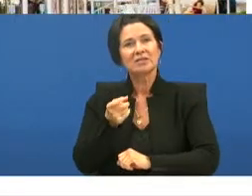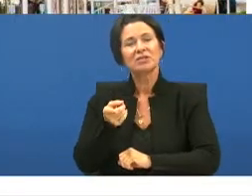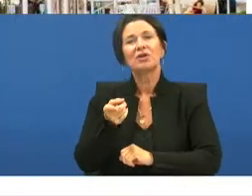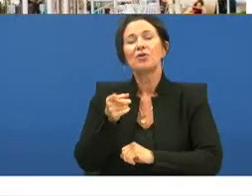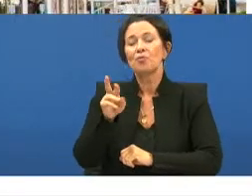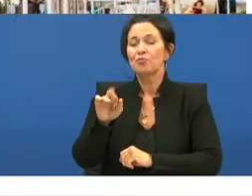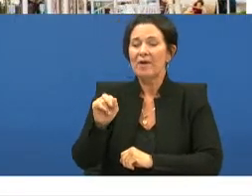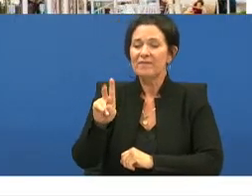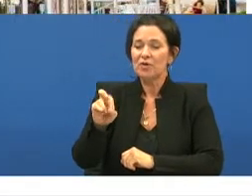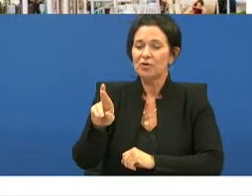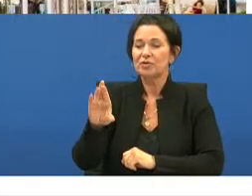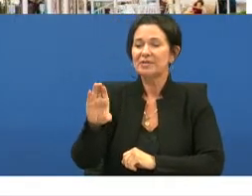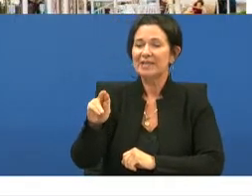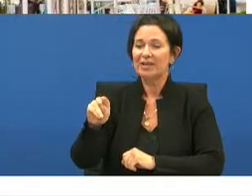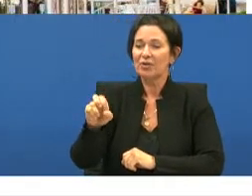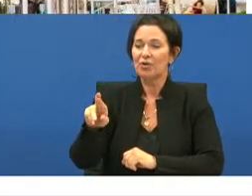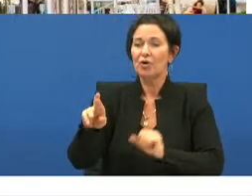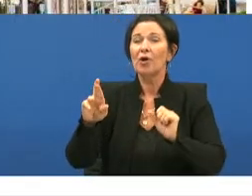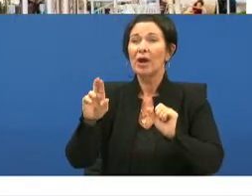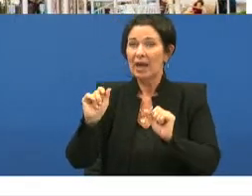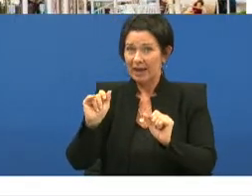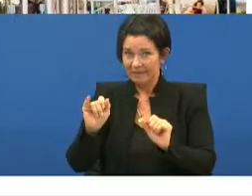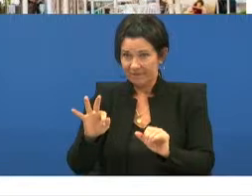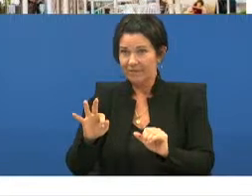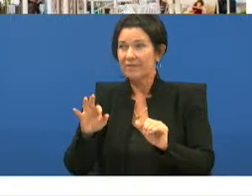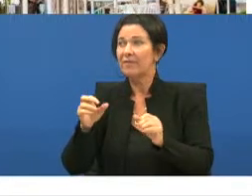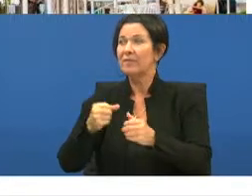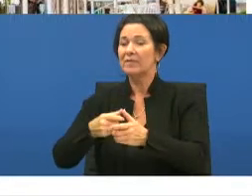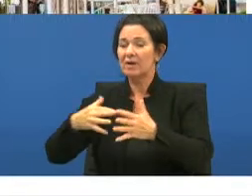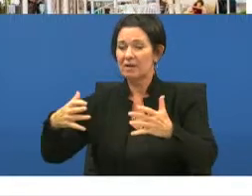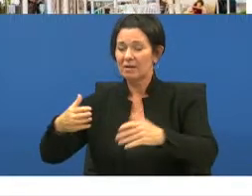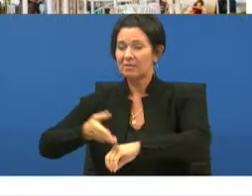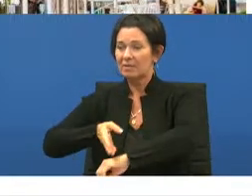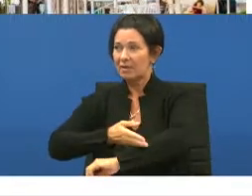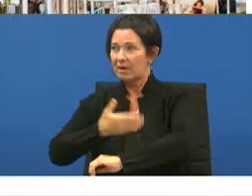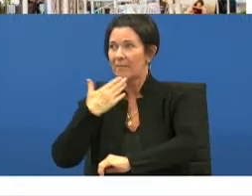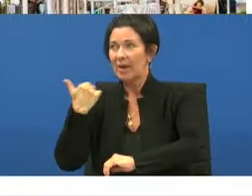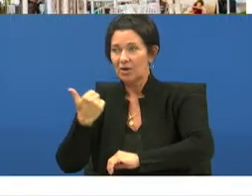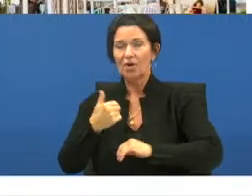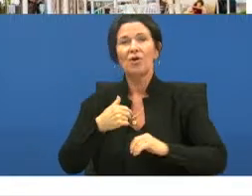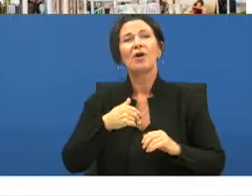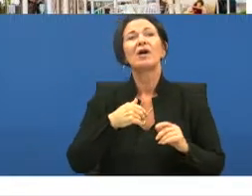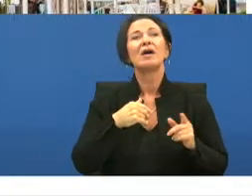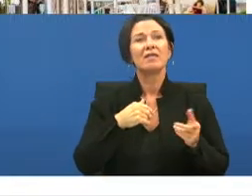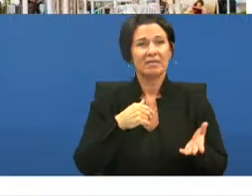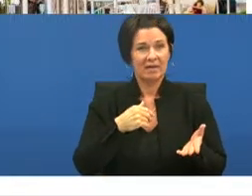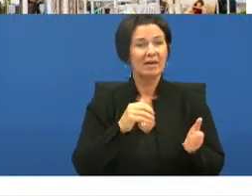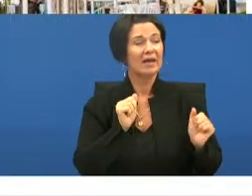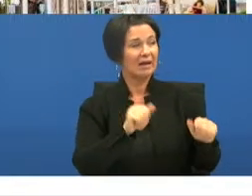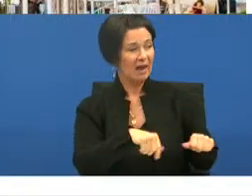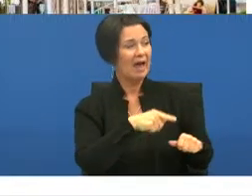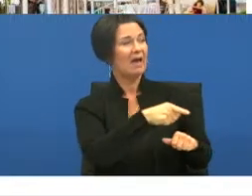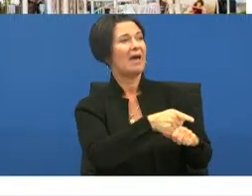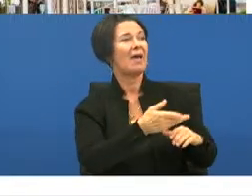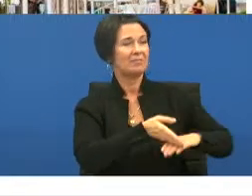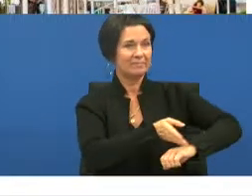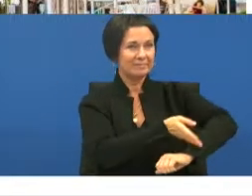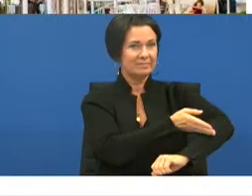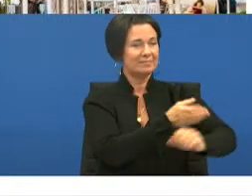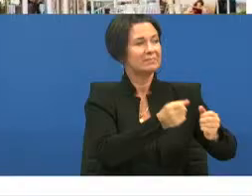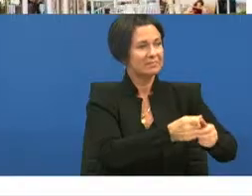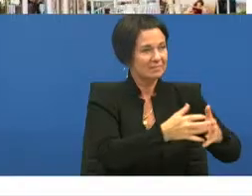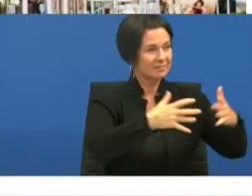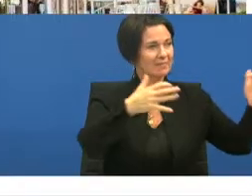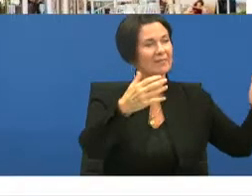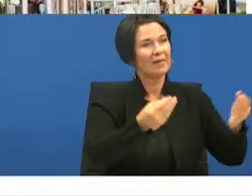really do what it does best, or what it can do best in the limited confines of the physical sort of three-dimensional structure that